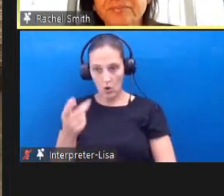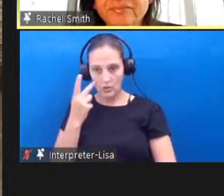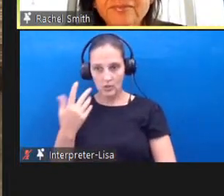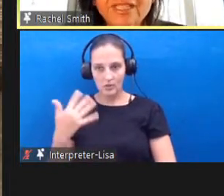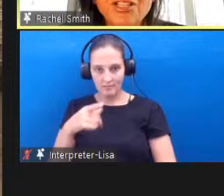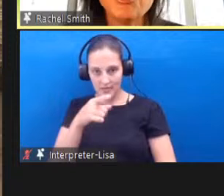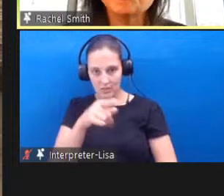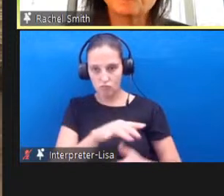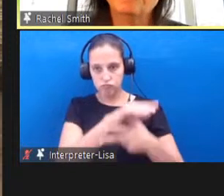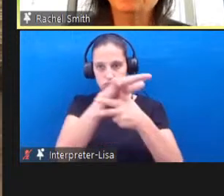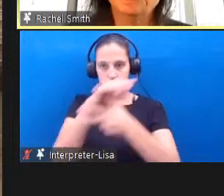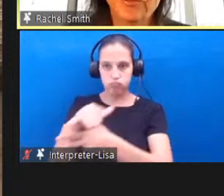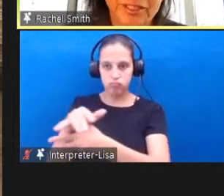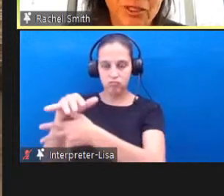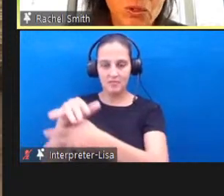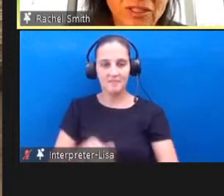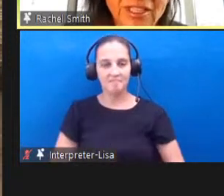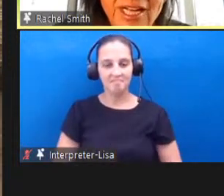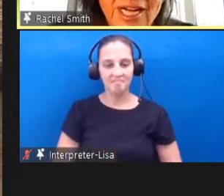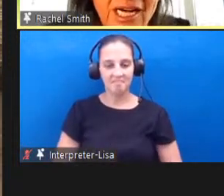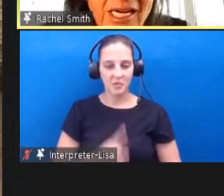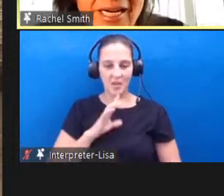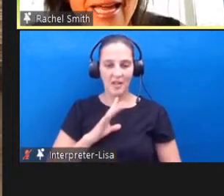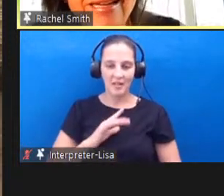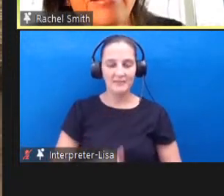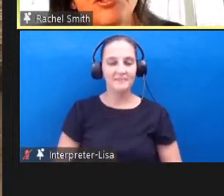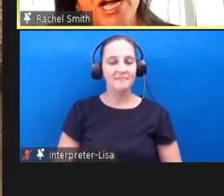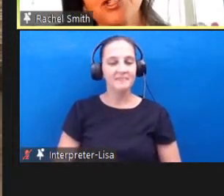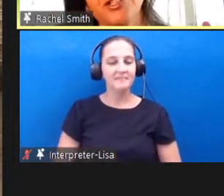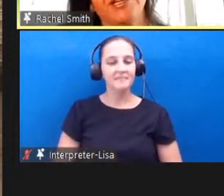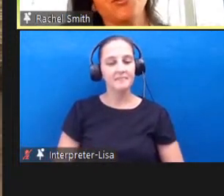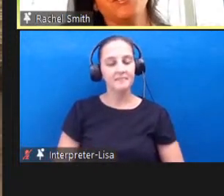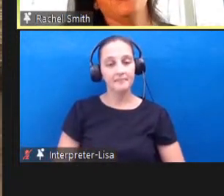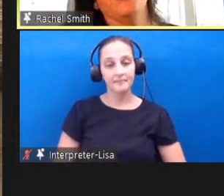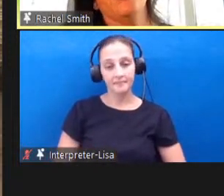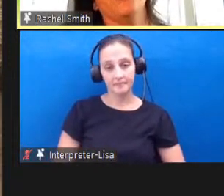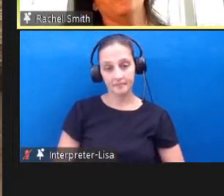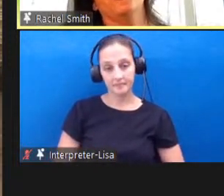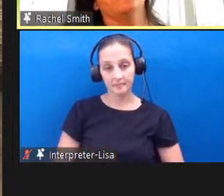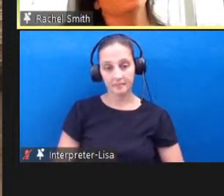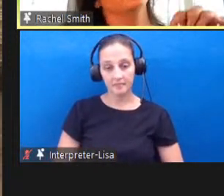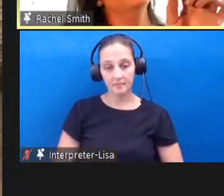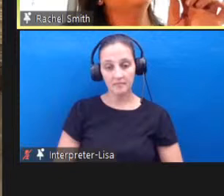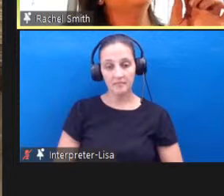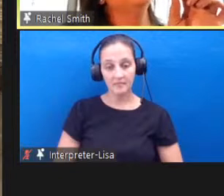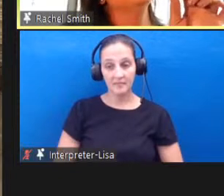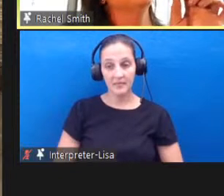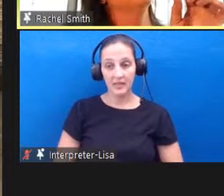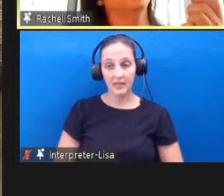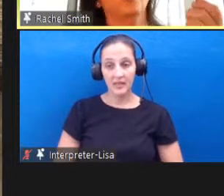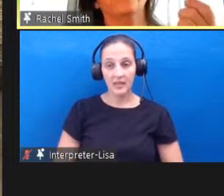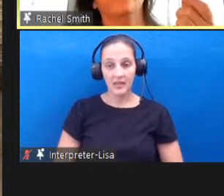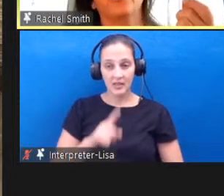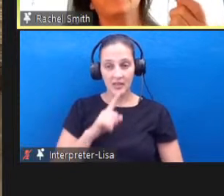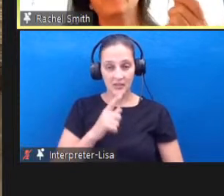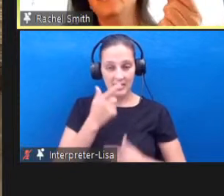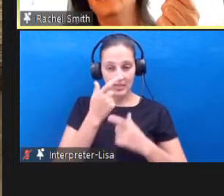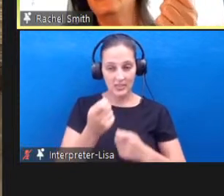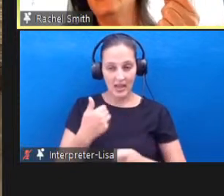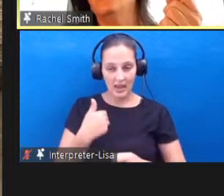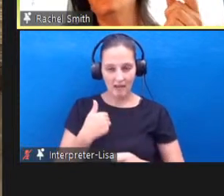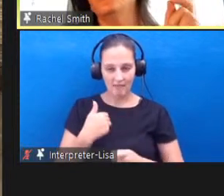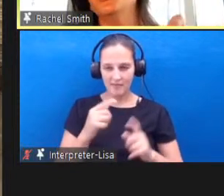flying. So I just thought that was really, really cool. And there's actually, interestingly, I heard that there's a little piece of cloth